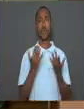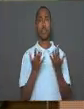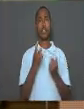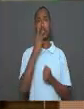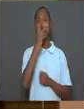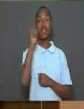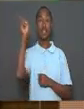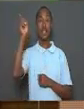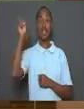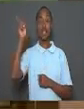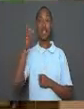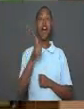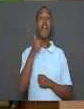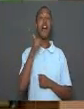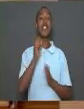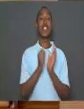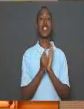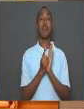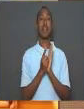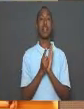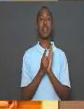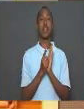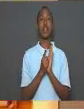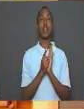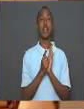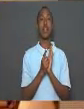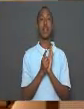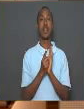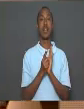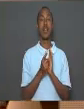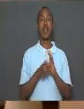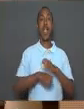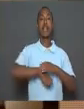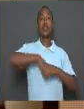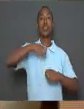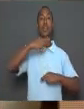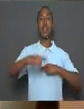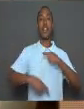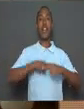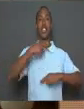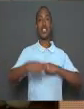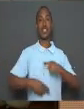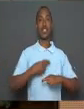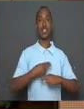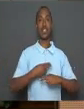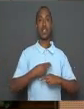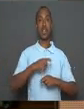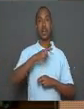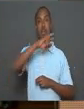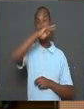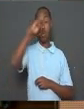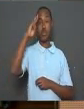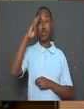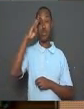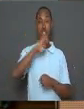Combustion is another example of an exothermic reaction because of